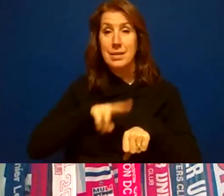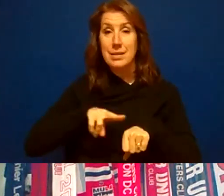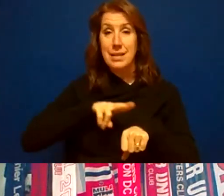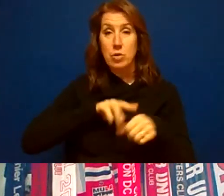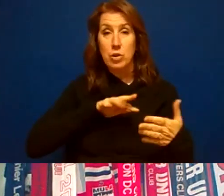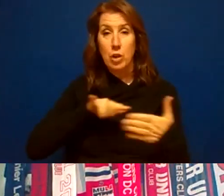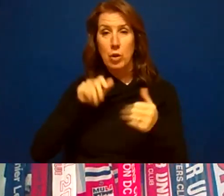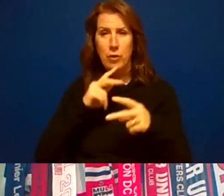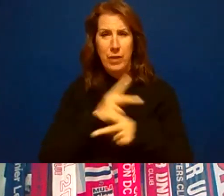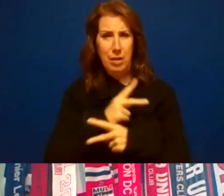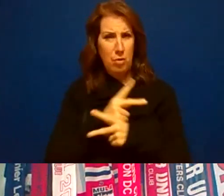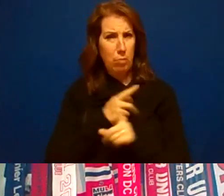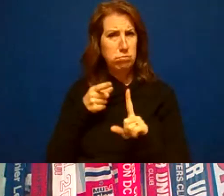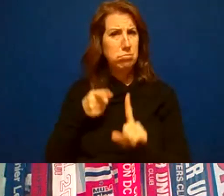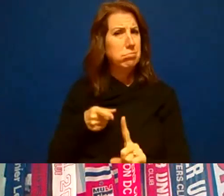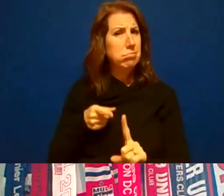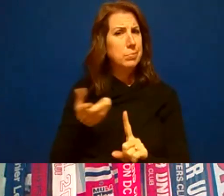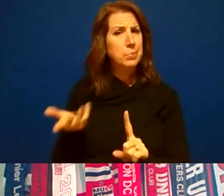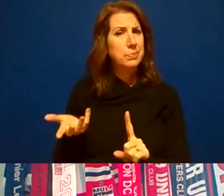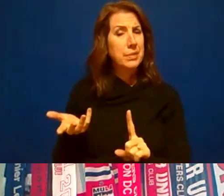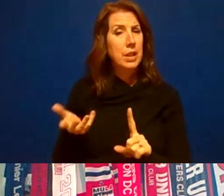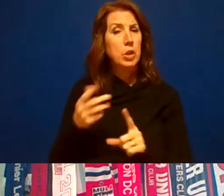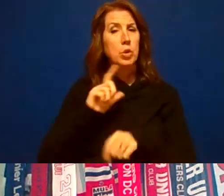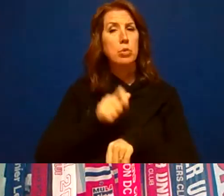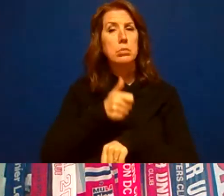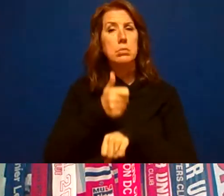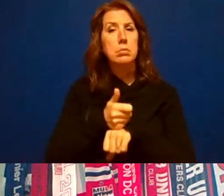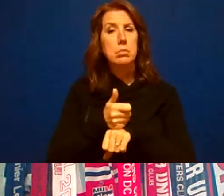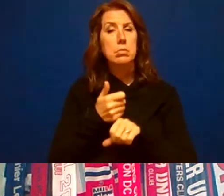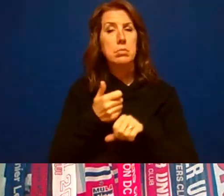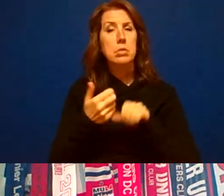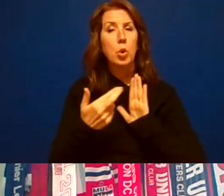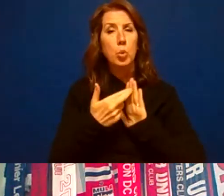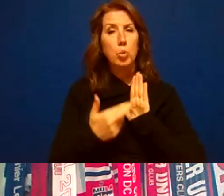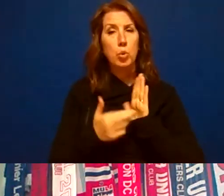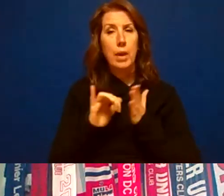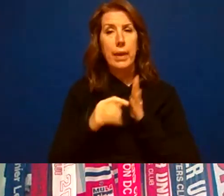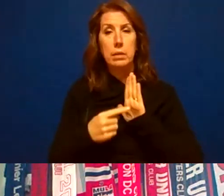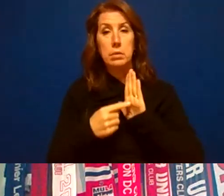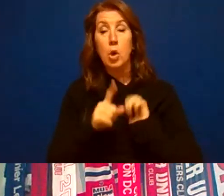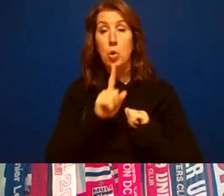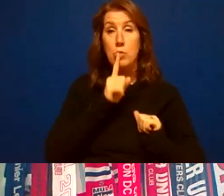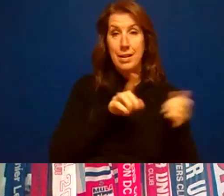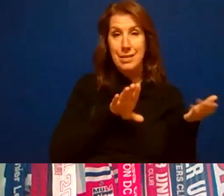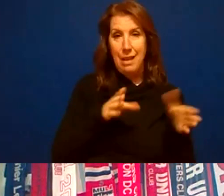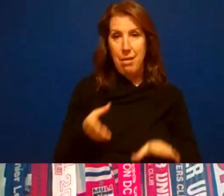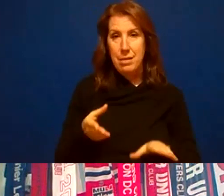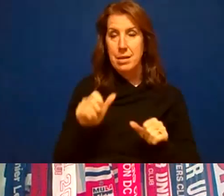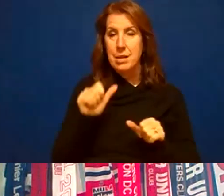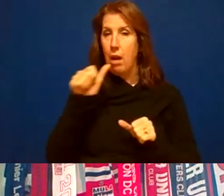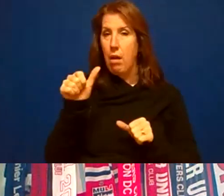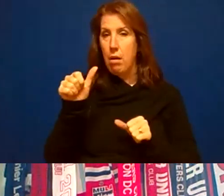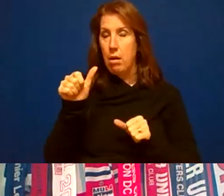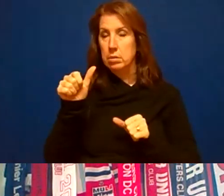of that and creating some standard that actually reflects real deaths and not,